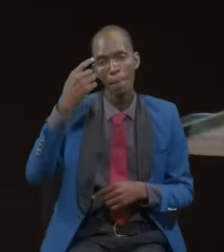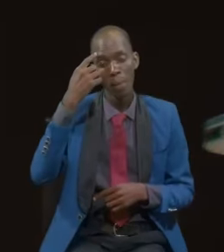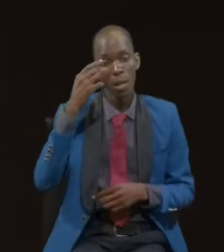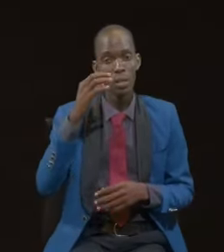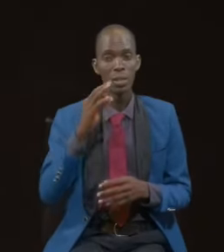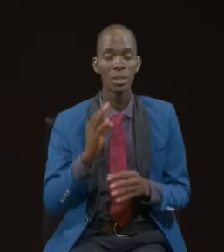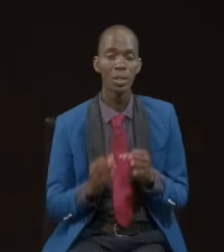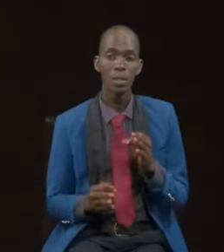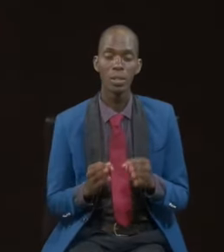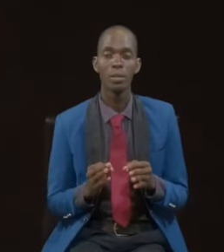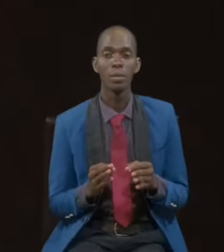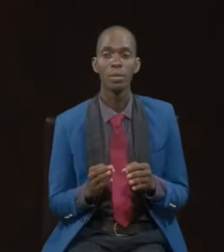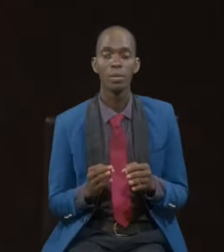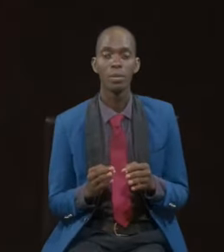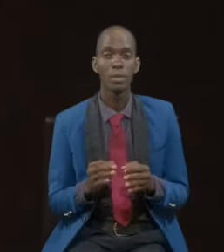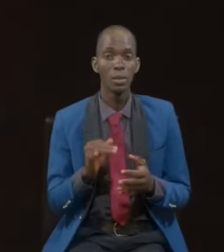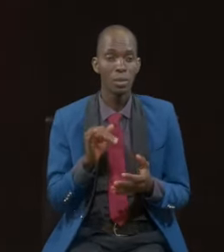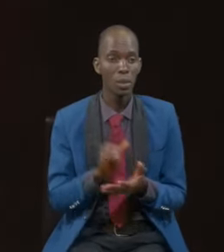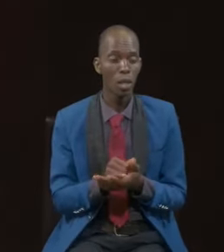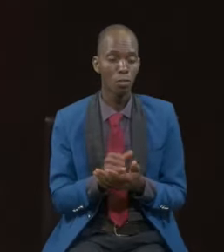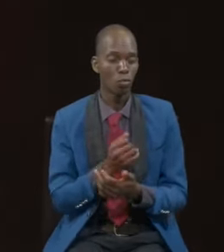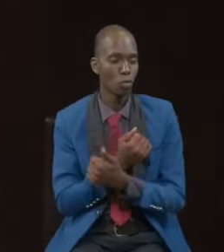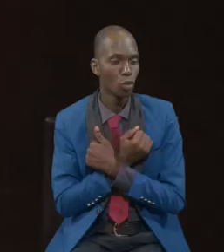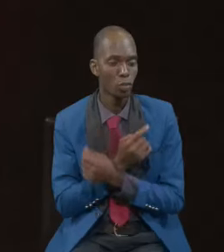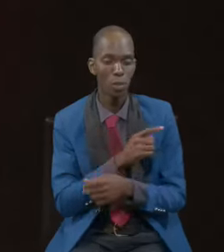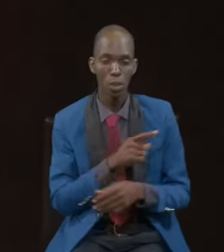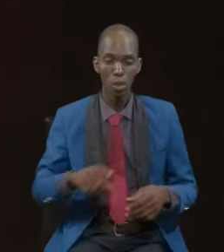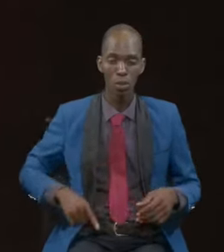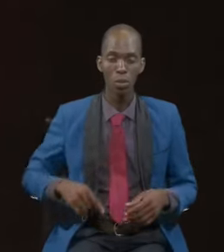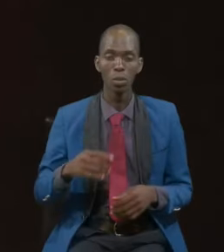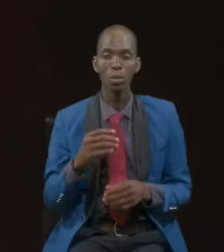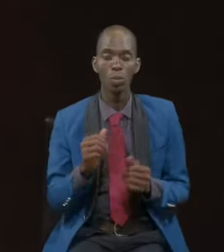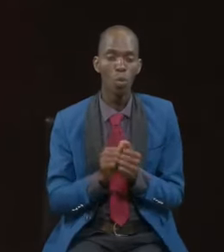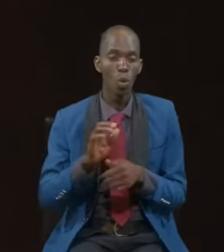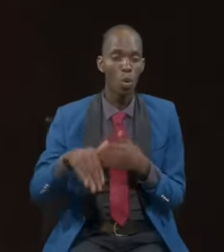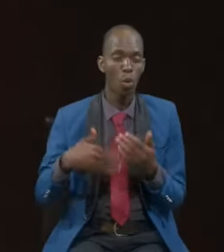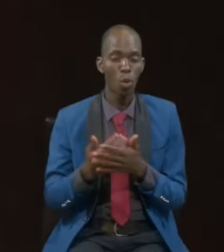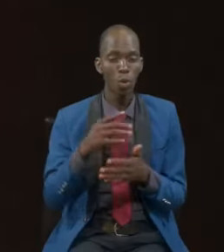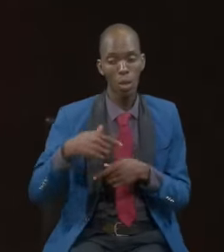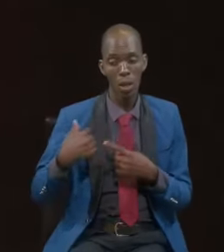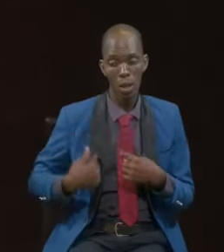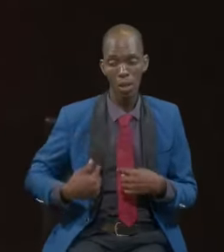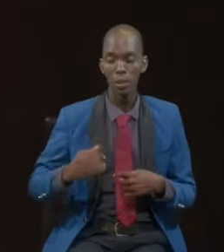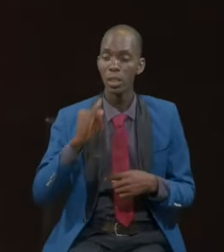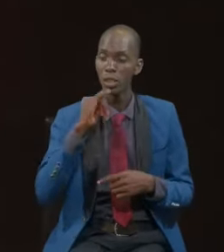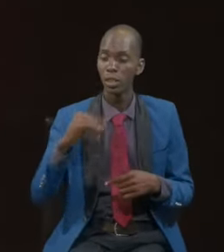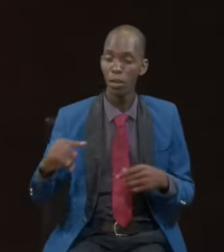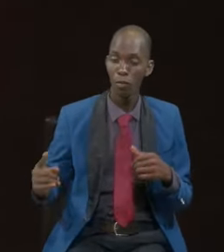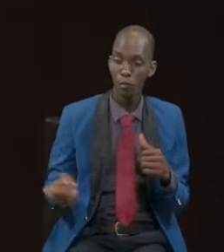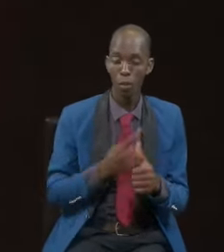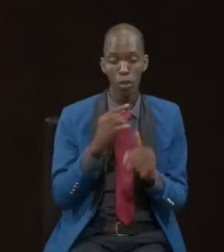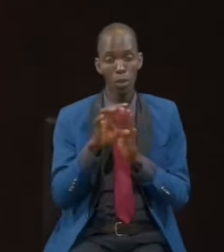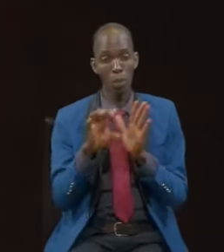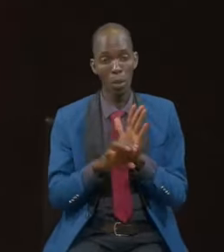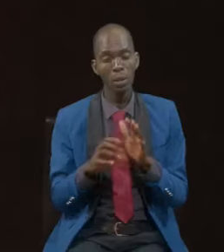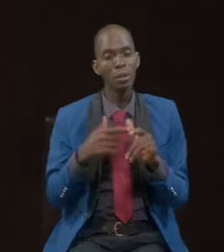that loving the Lord with all your heart is the first commandment, the first sin